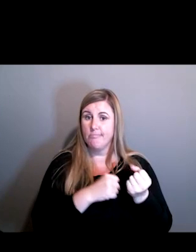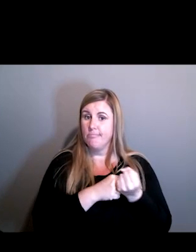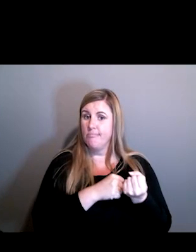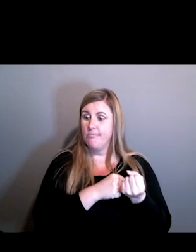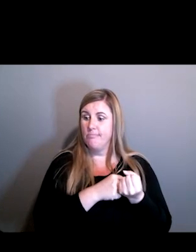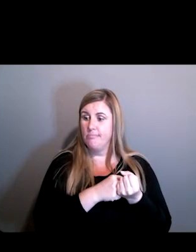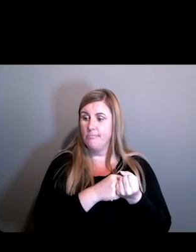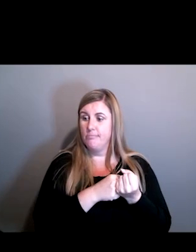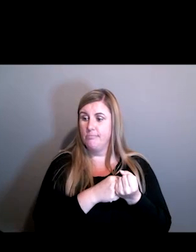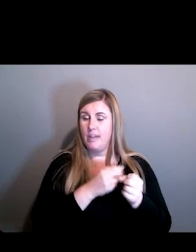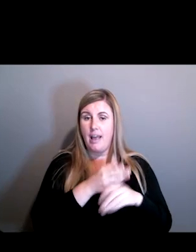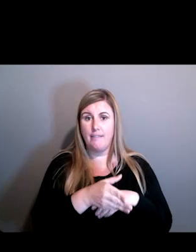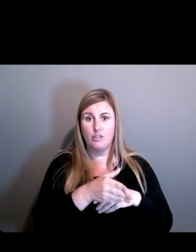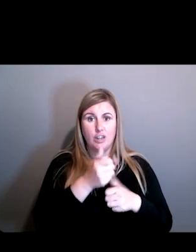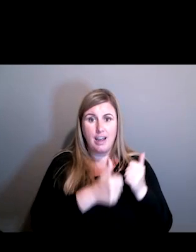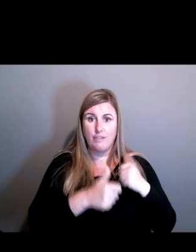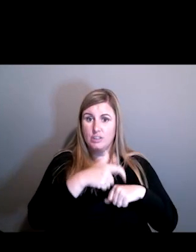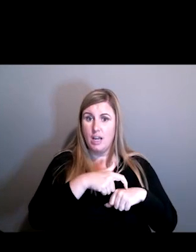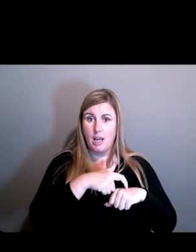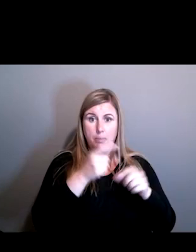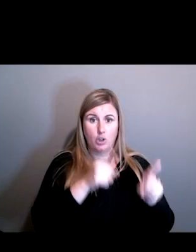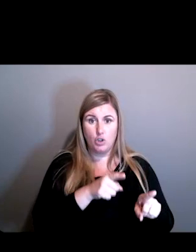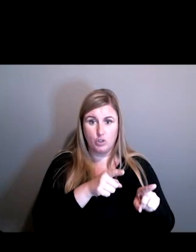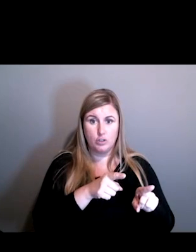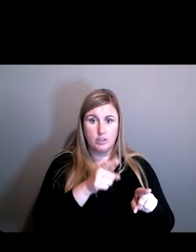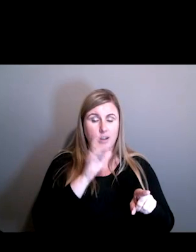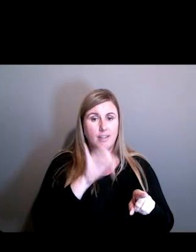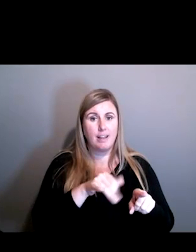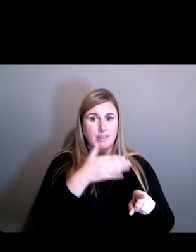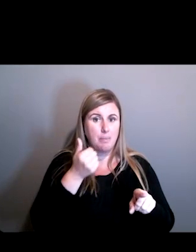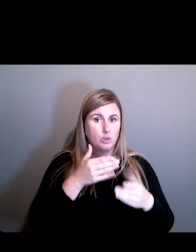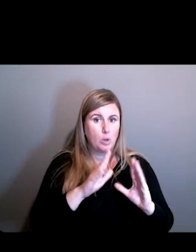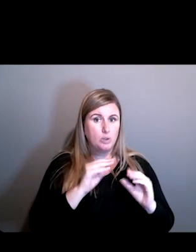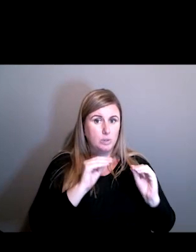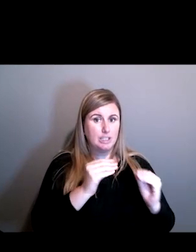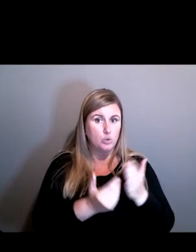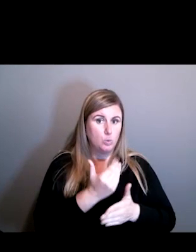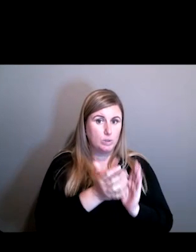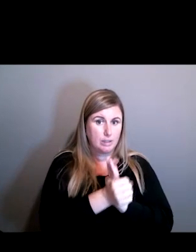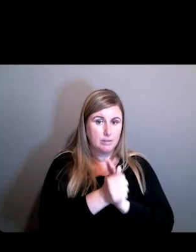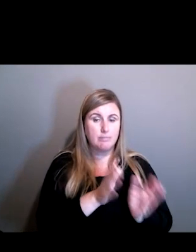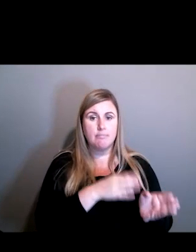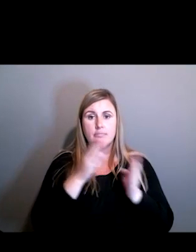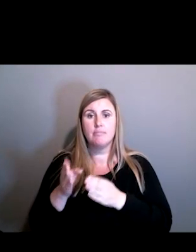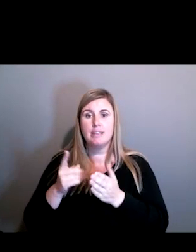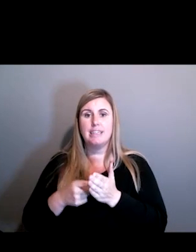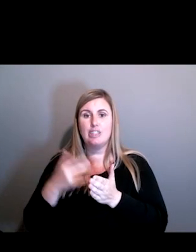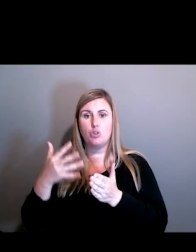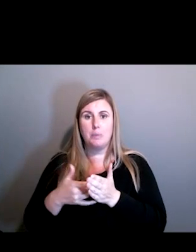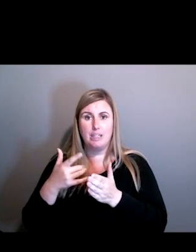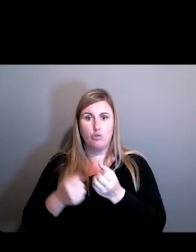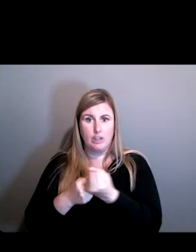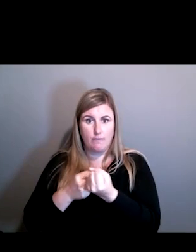you reinforce behavior after every time that it occurs, and that's the best way to teach new skills. And then